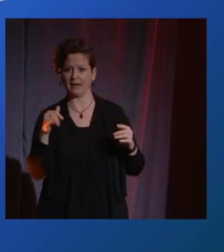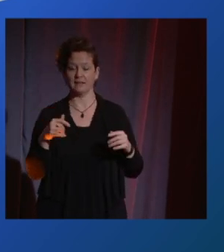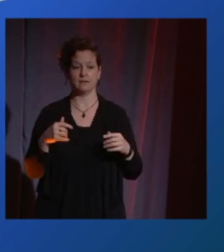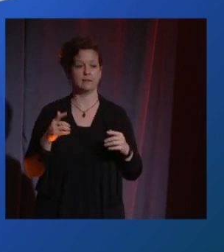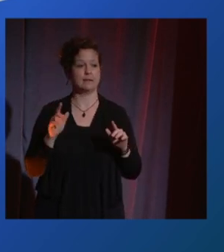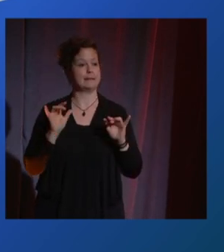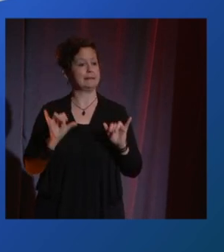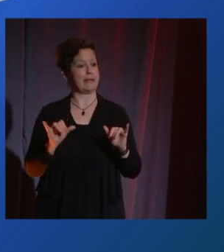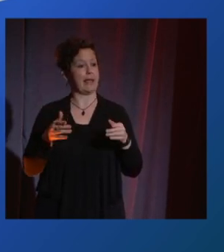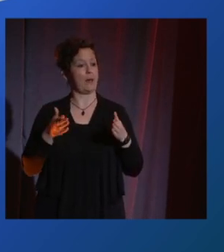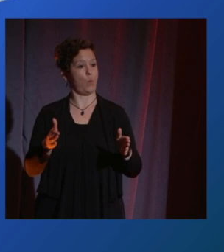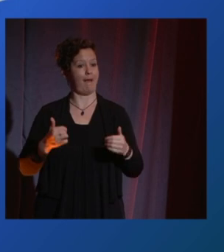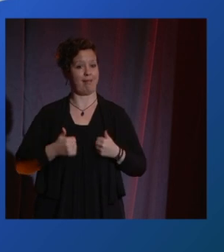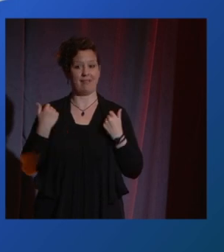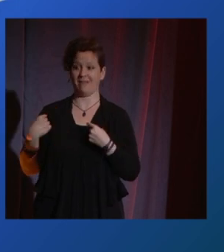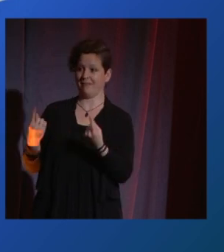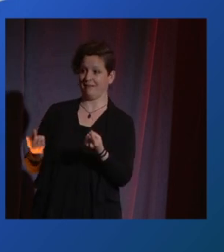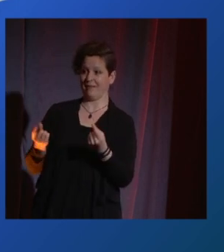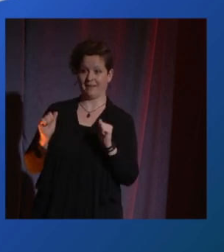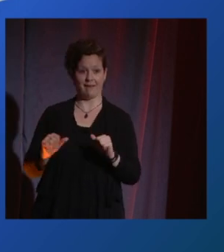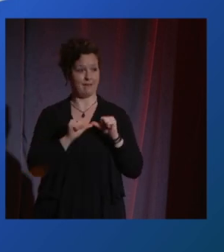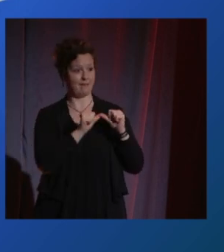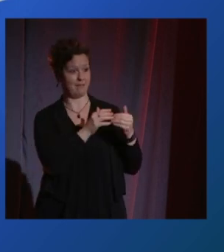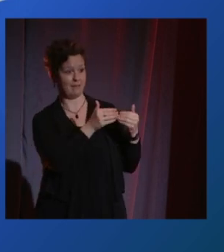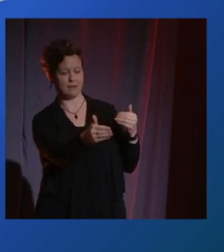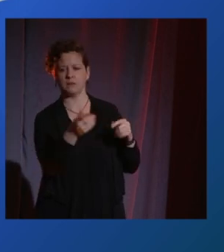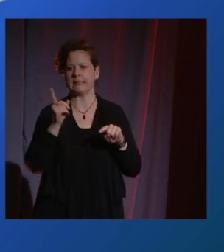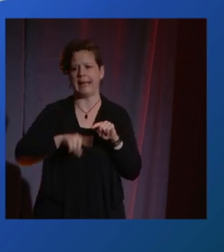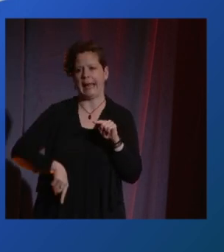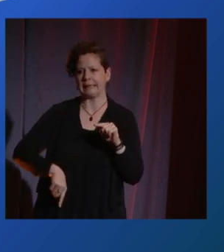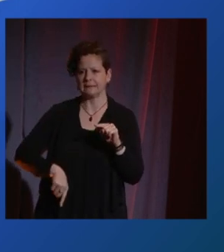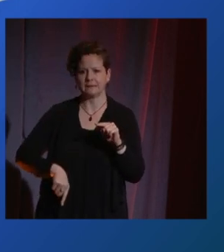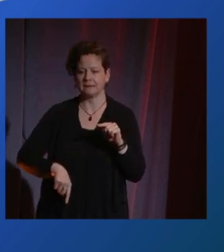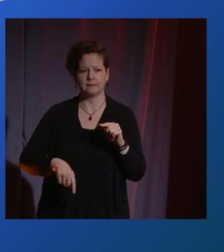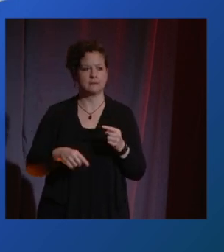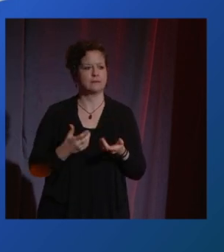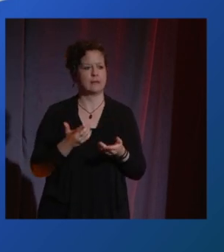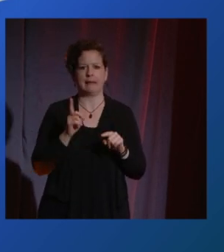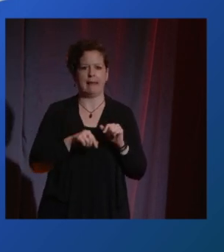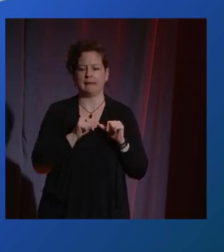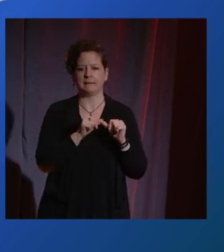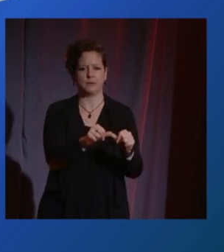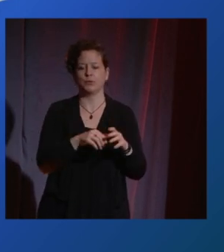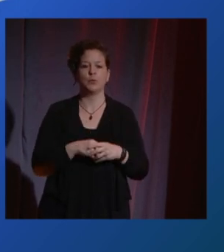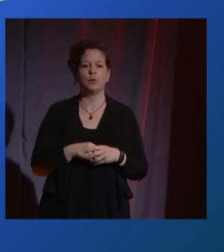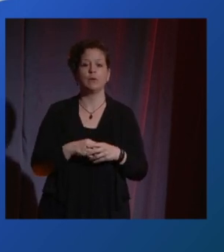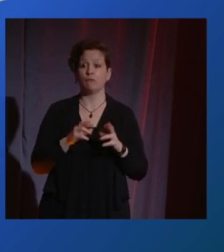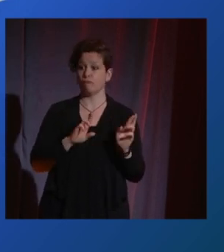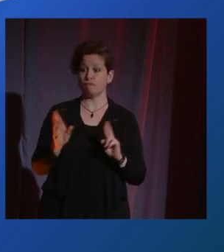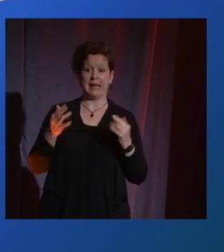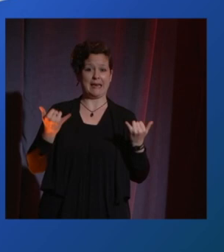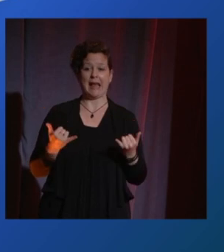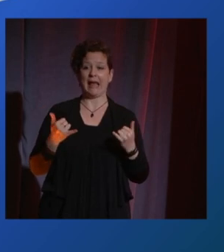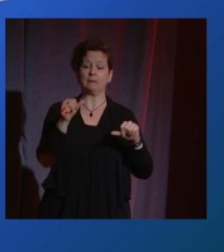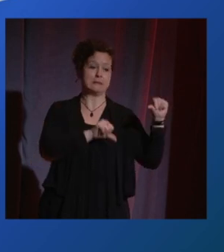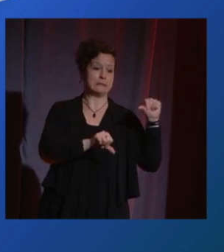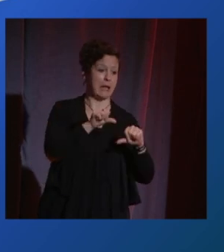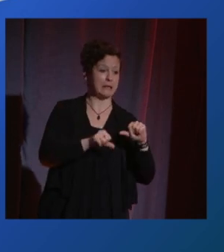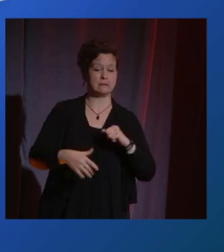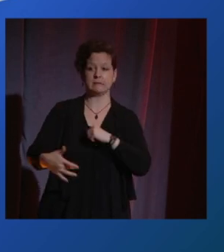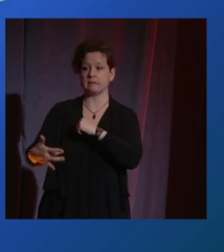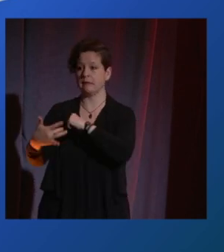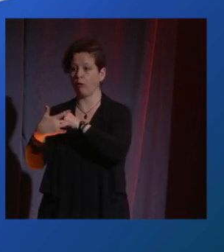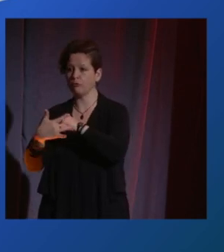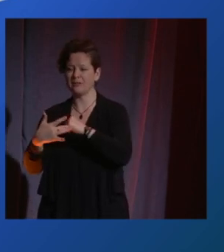now and so what makes me nervous is we have the science we we have the technology but we're not